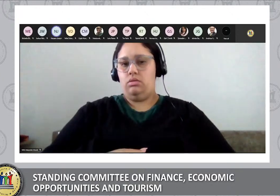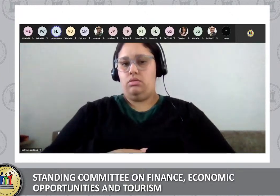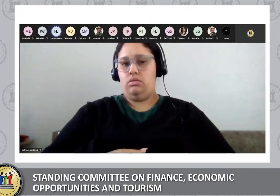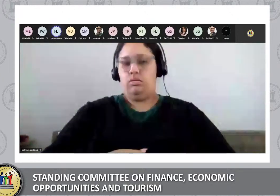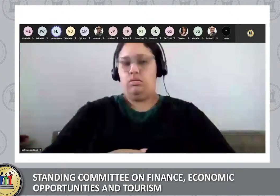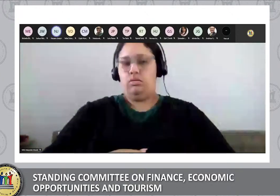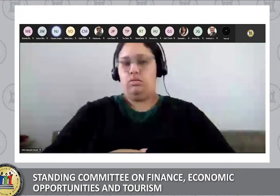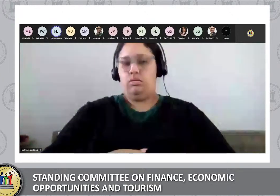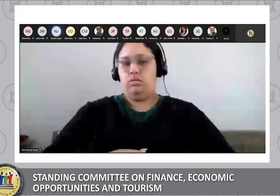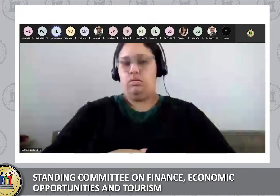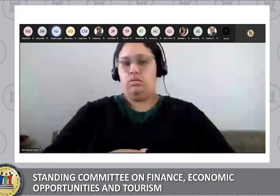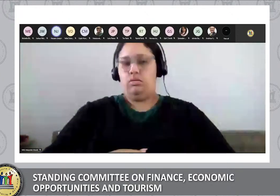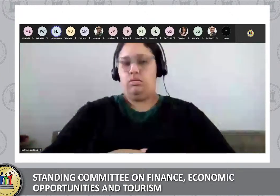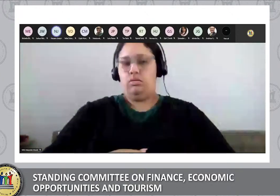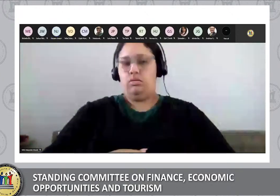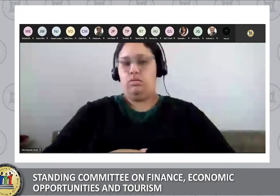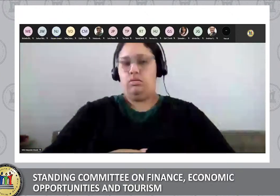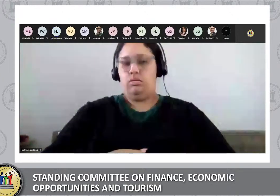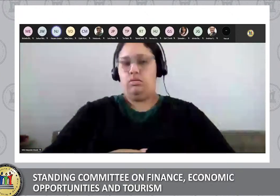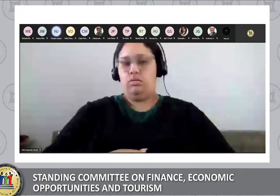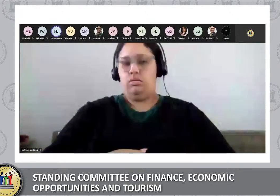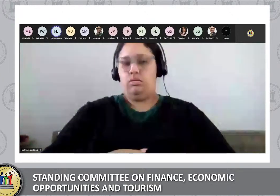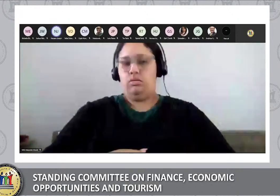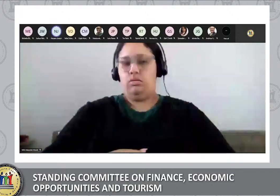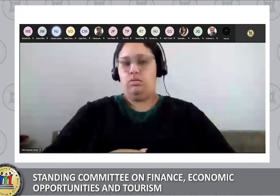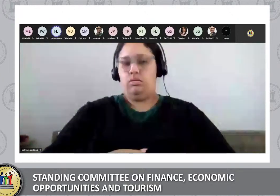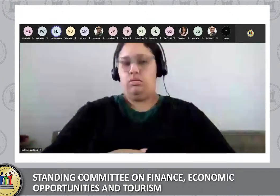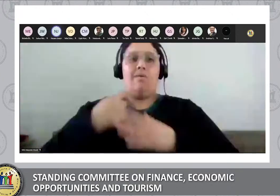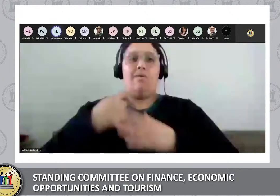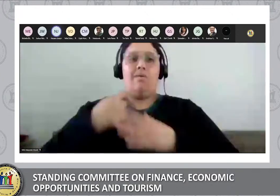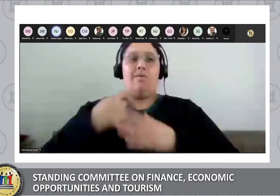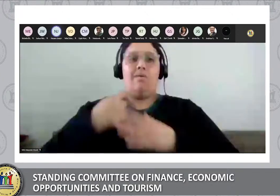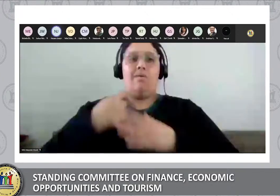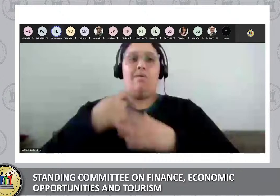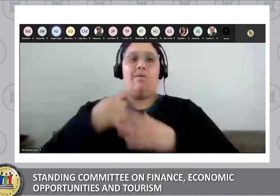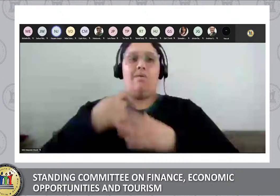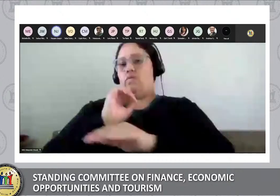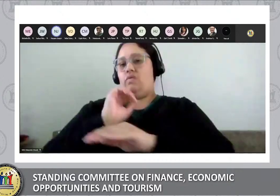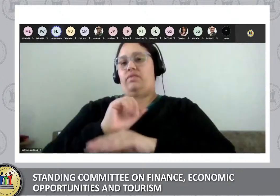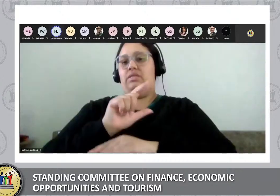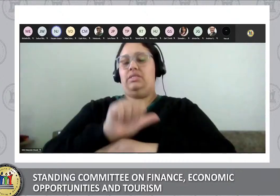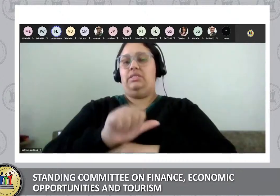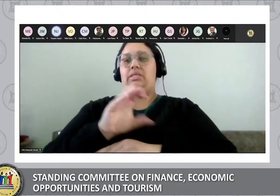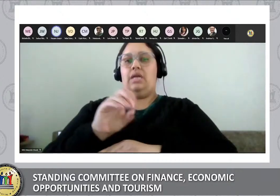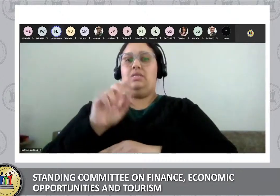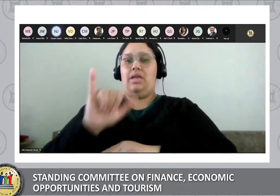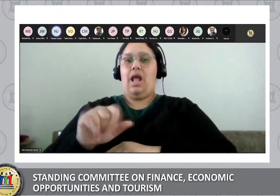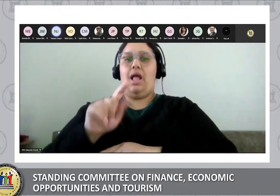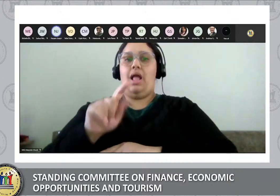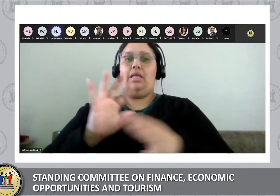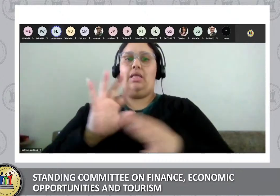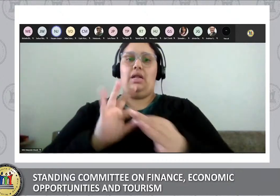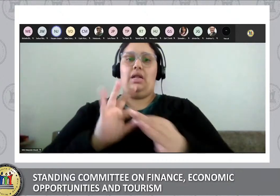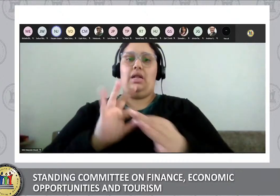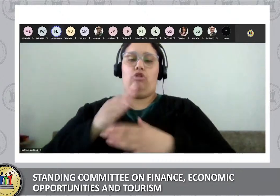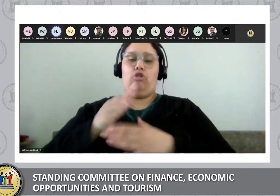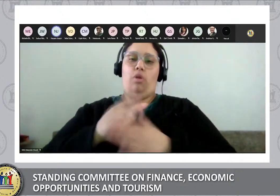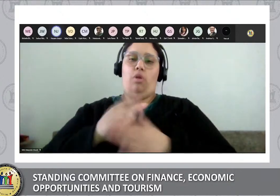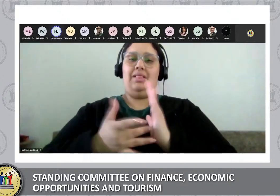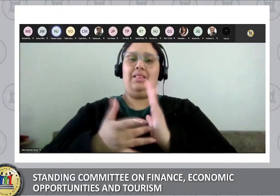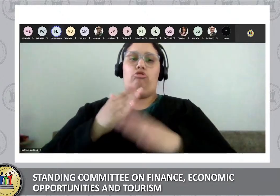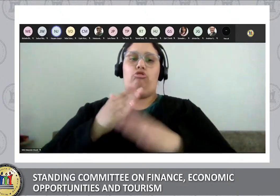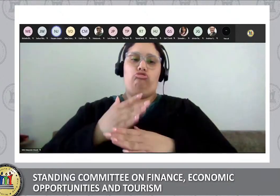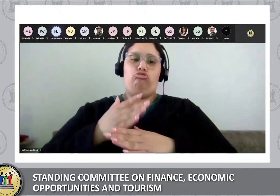In terms of the IT jobs, when we did the count last year, it was over 600 IT related jobs, tech jobs that